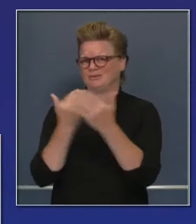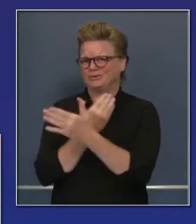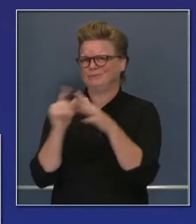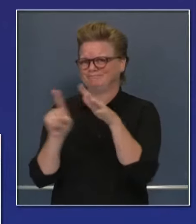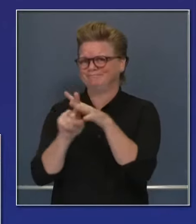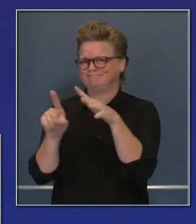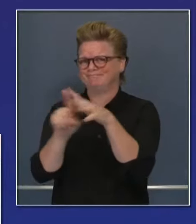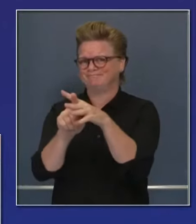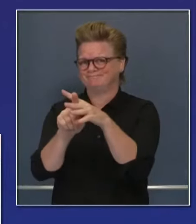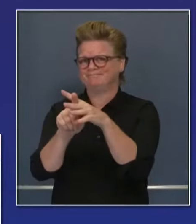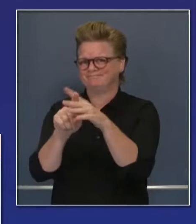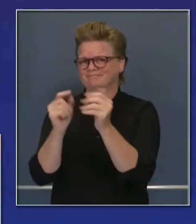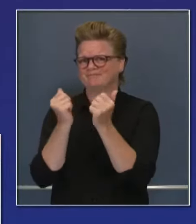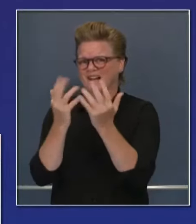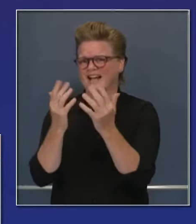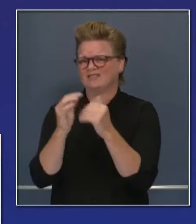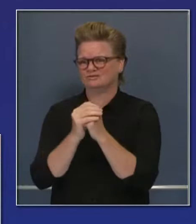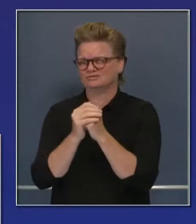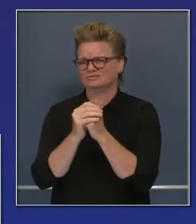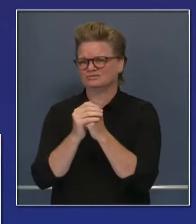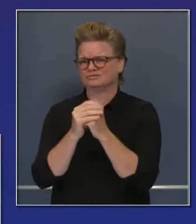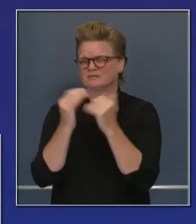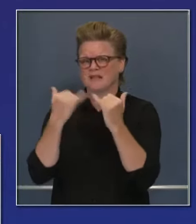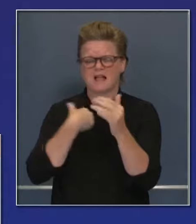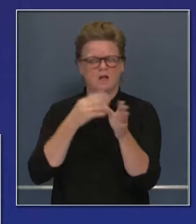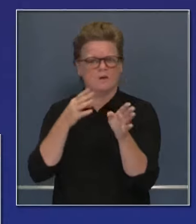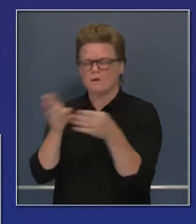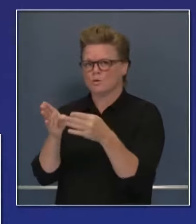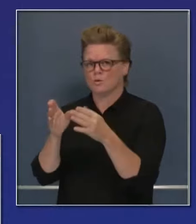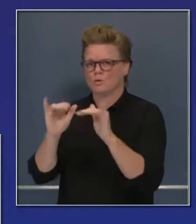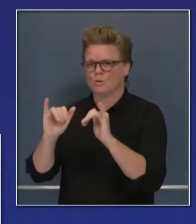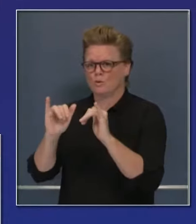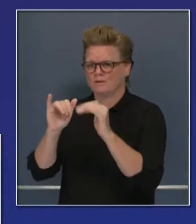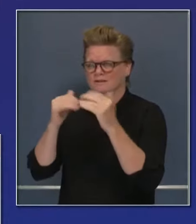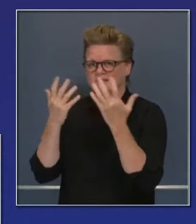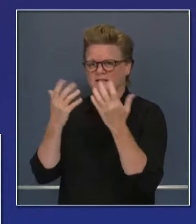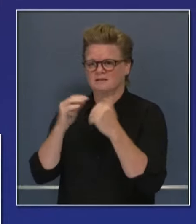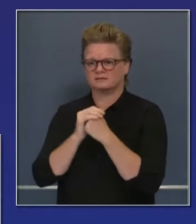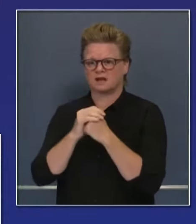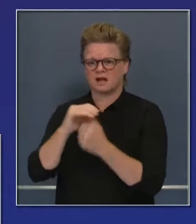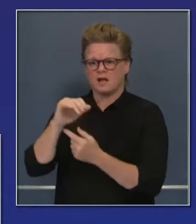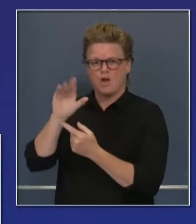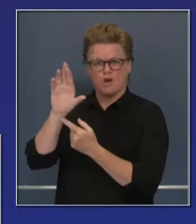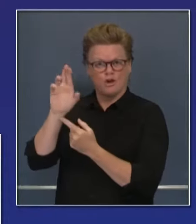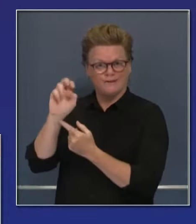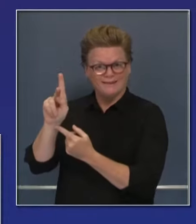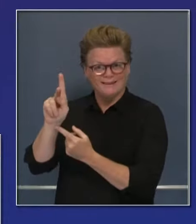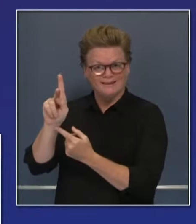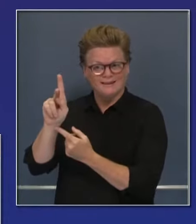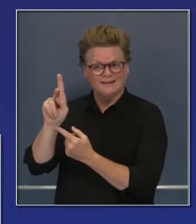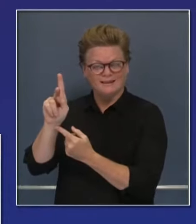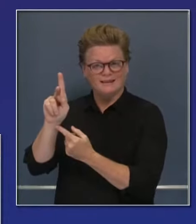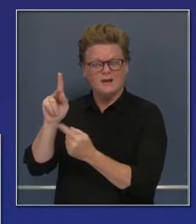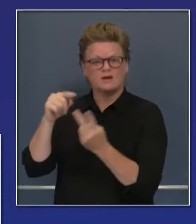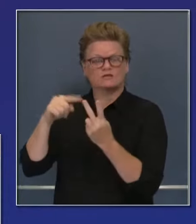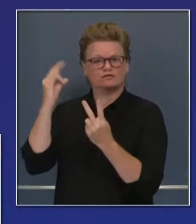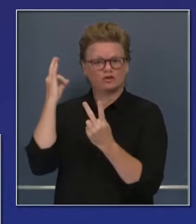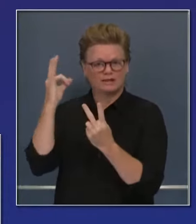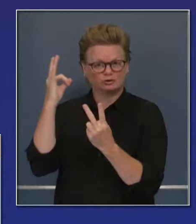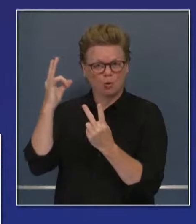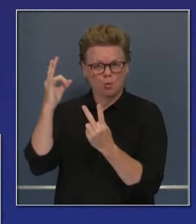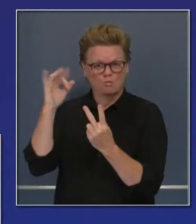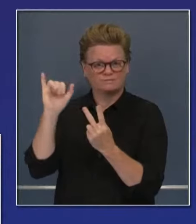of attention, understandably and appropriately. The Creek Fire, in particular, began in Fresno County. It's now